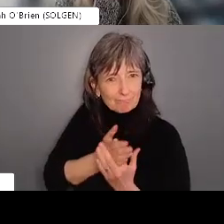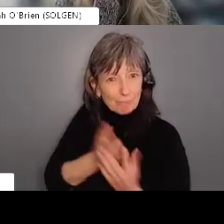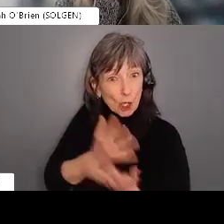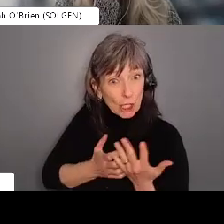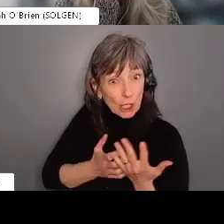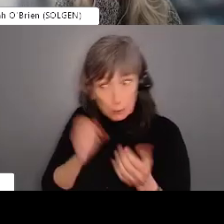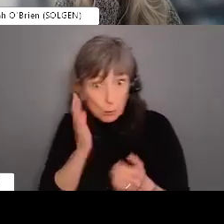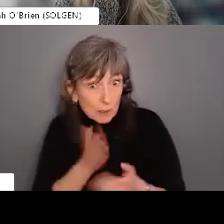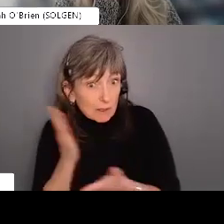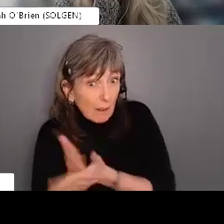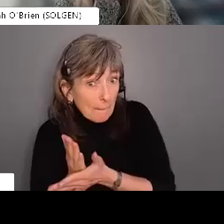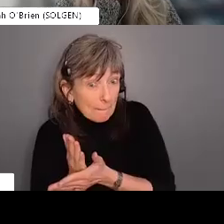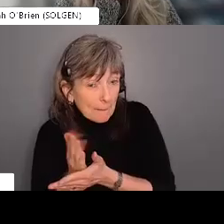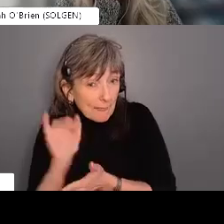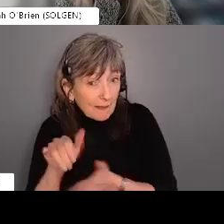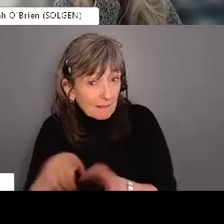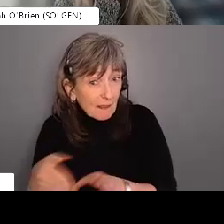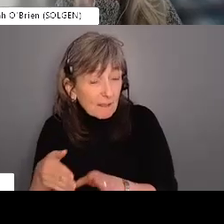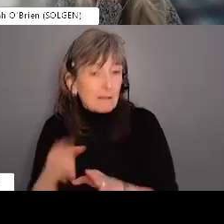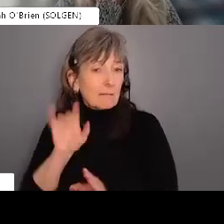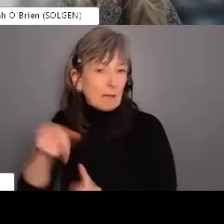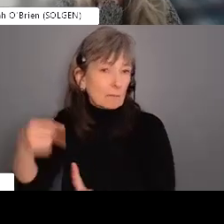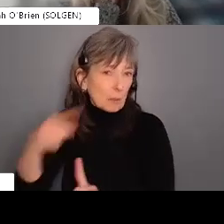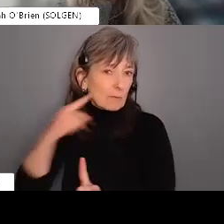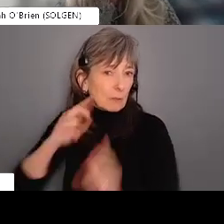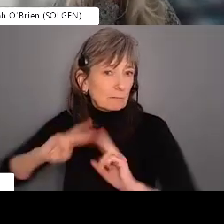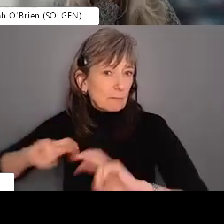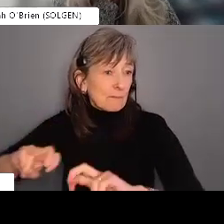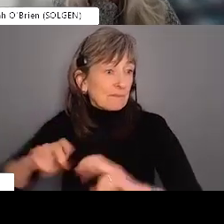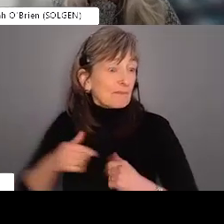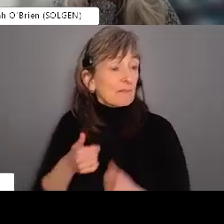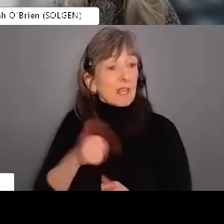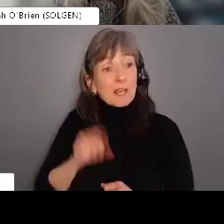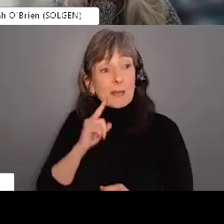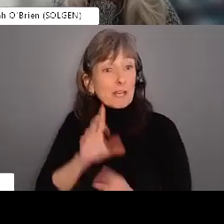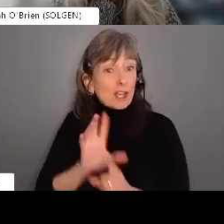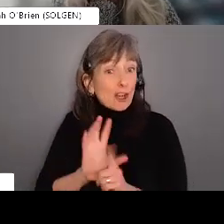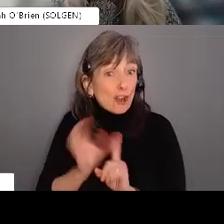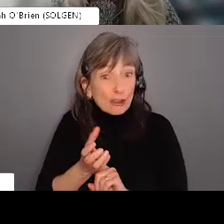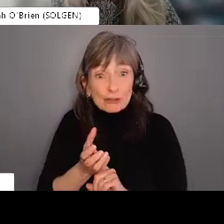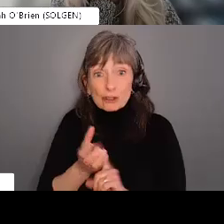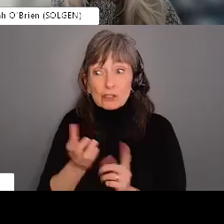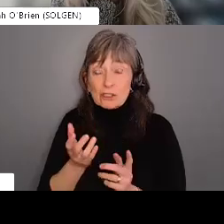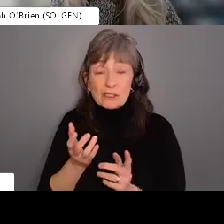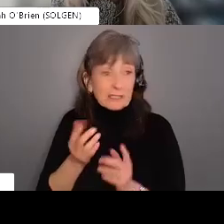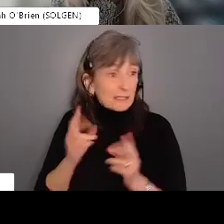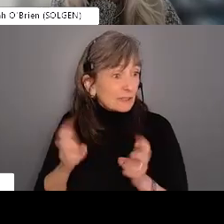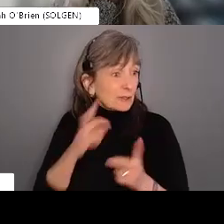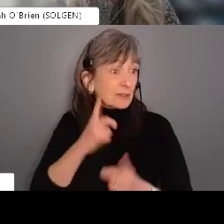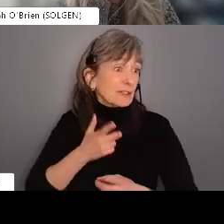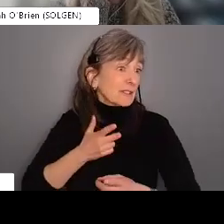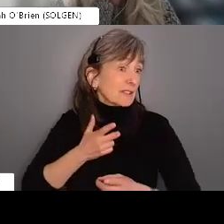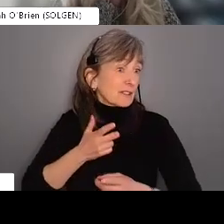immigration or cultural issues, relationship status, firearms registration, access